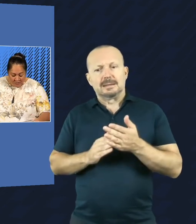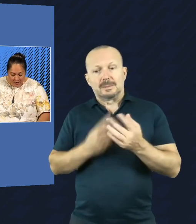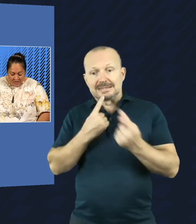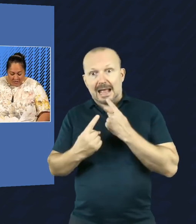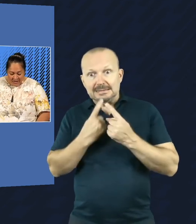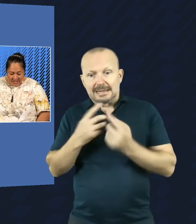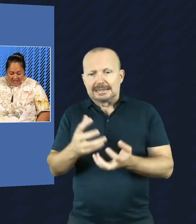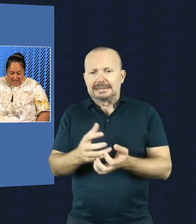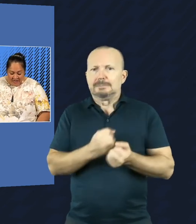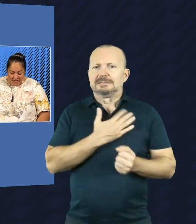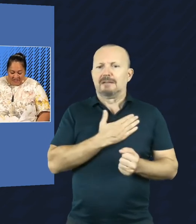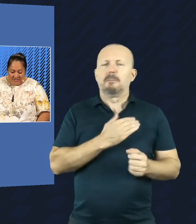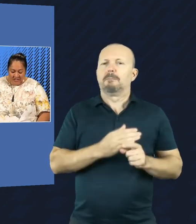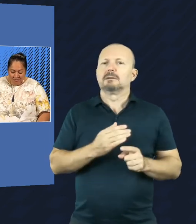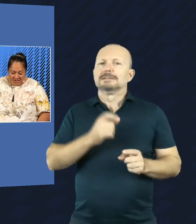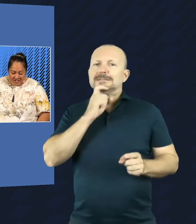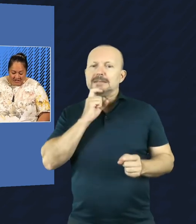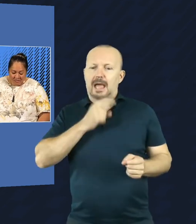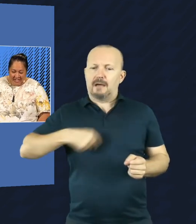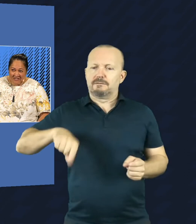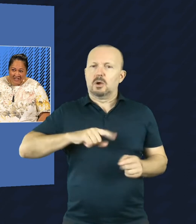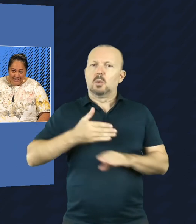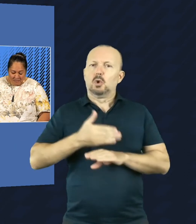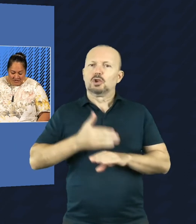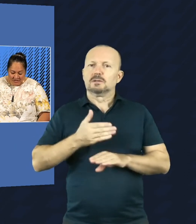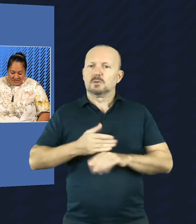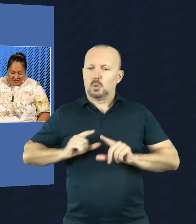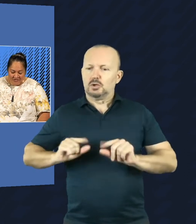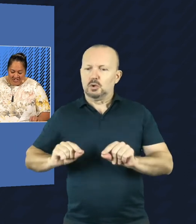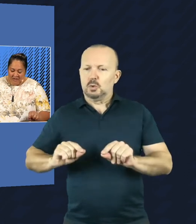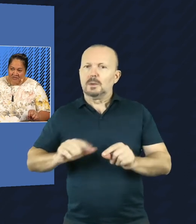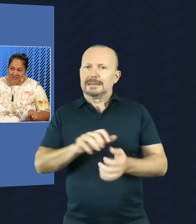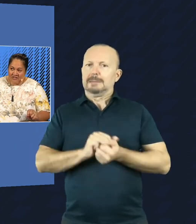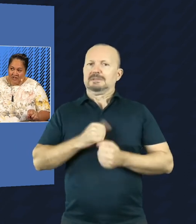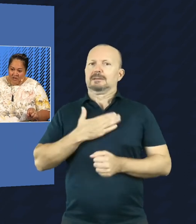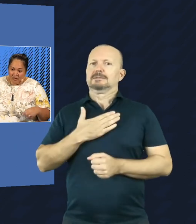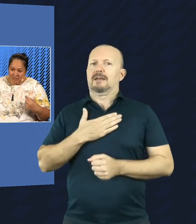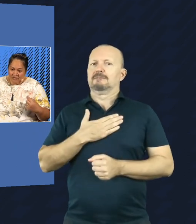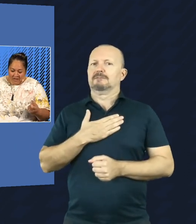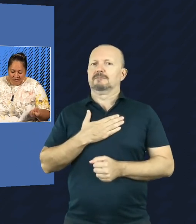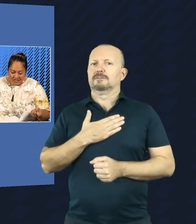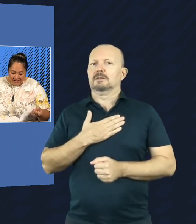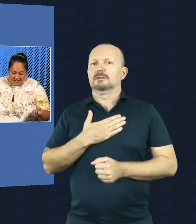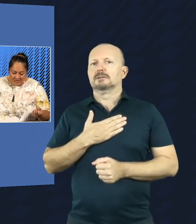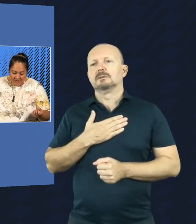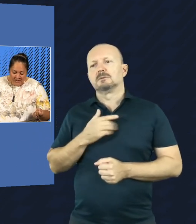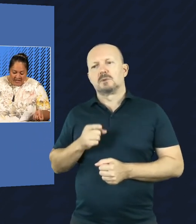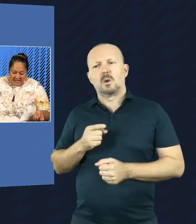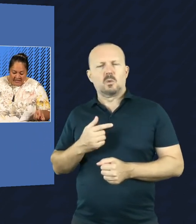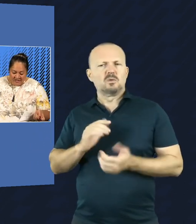So we definitely appreciate the way, like, it helps us surface gaps in data